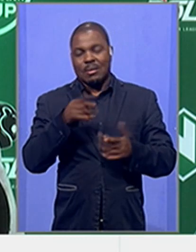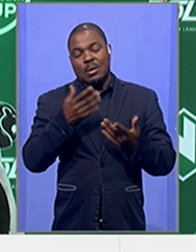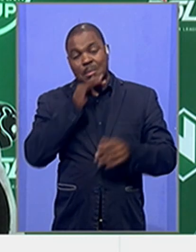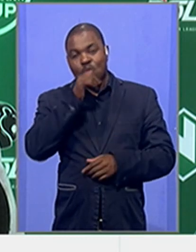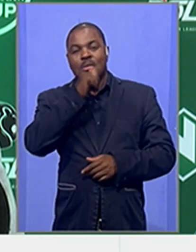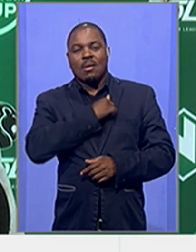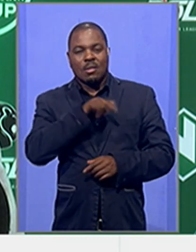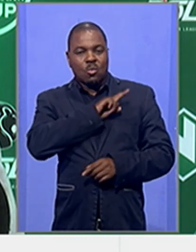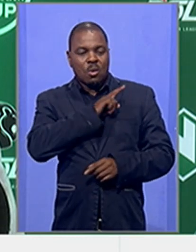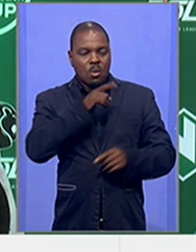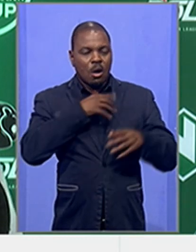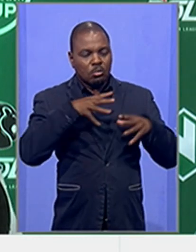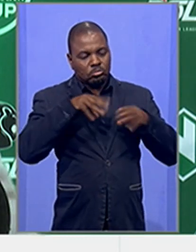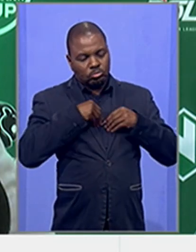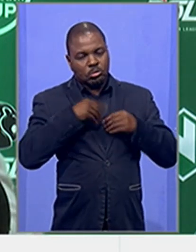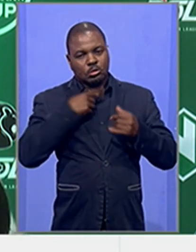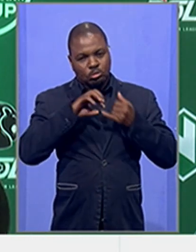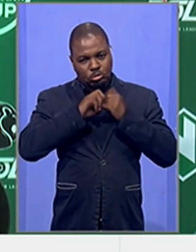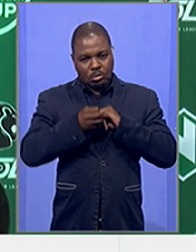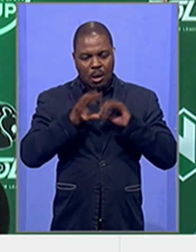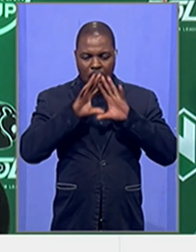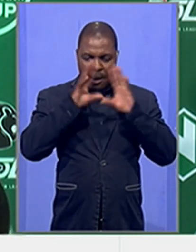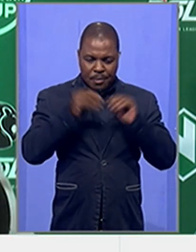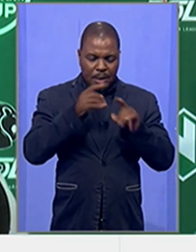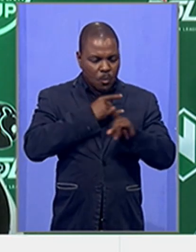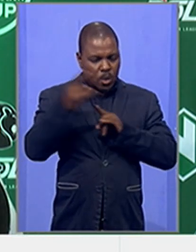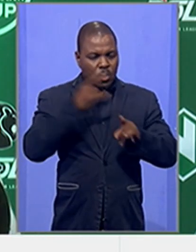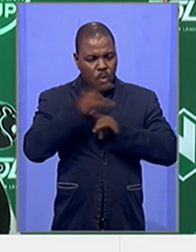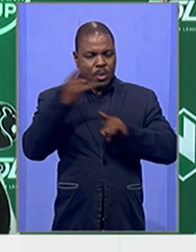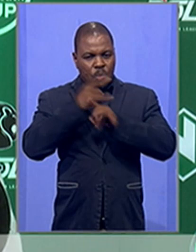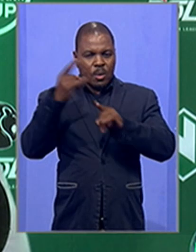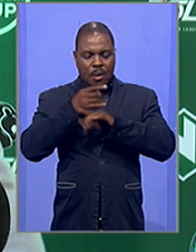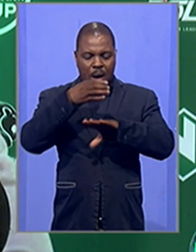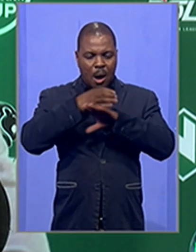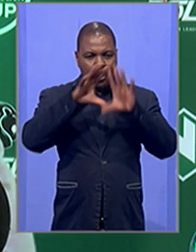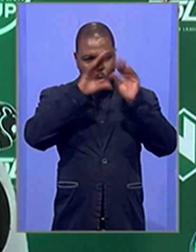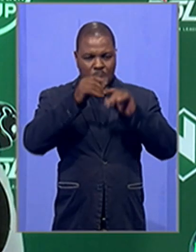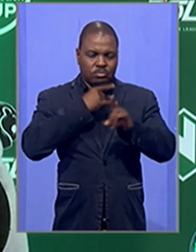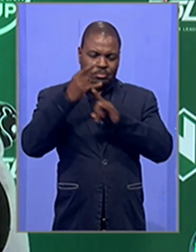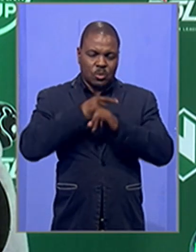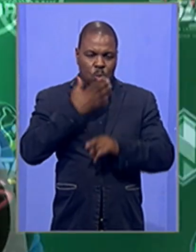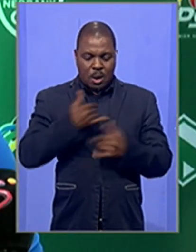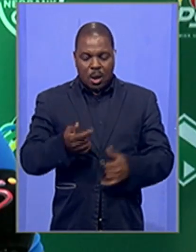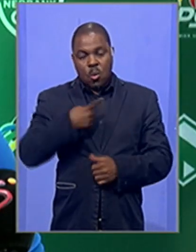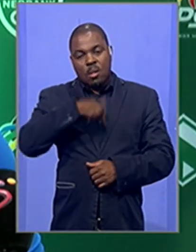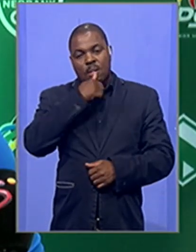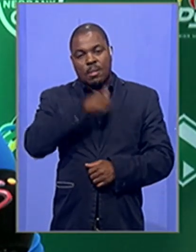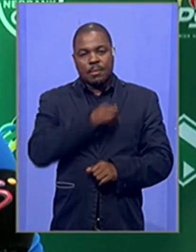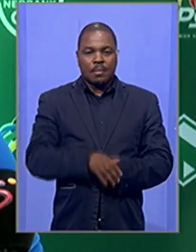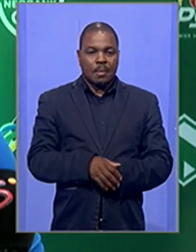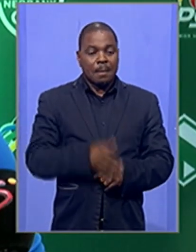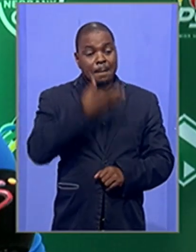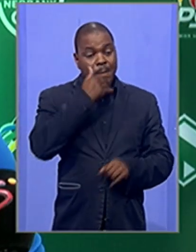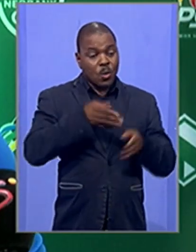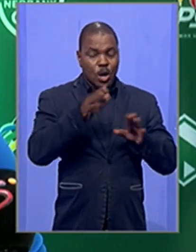accept The pressure of trying to win every single match Trying to win every single trophy We are fortunate in this moment The best way to stop